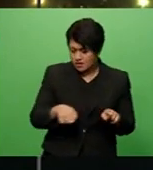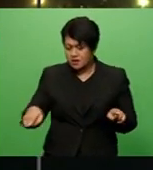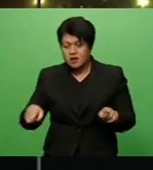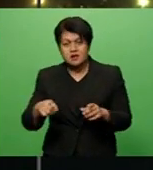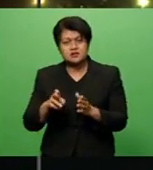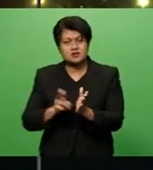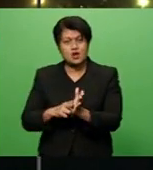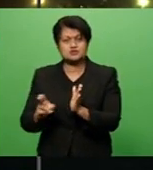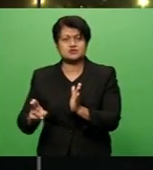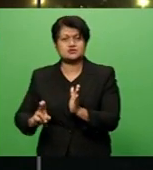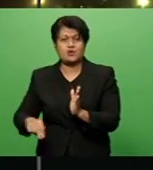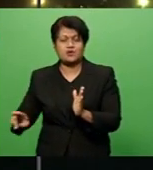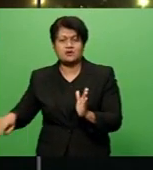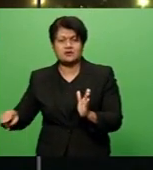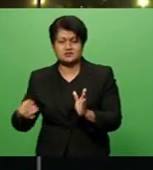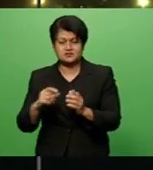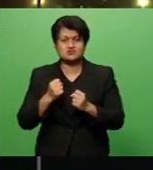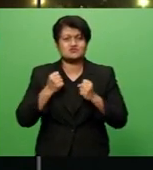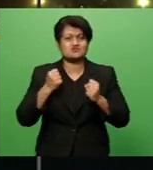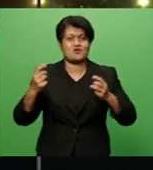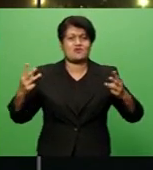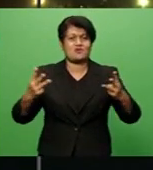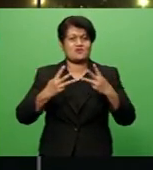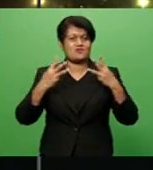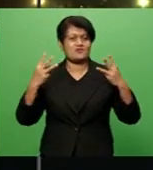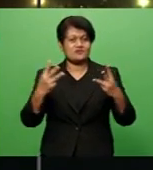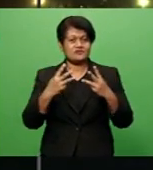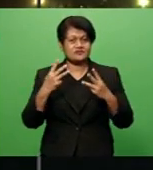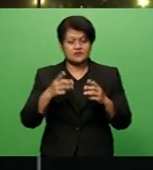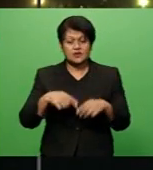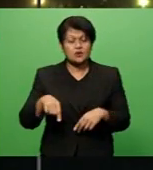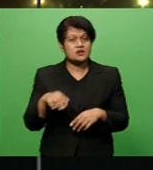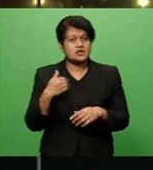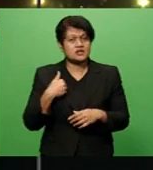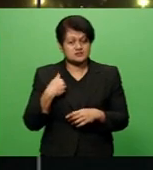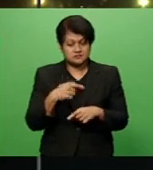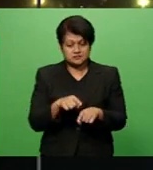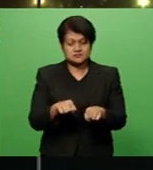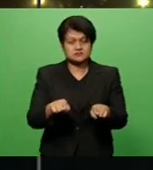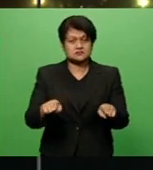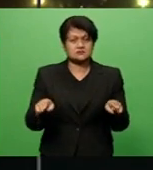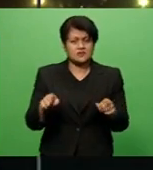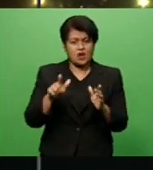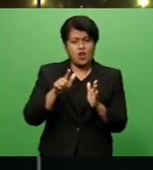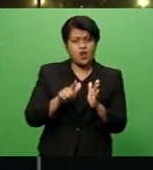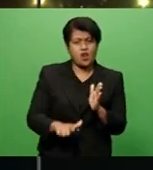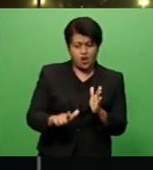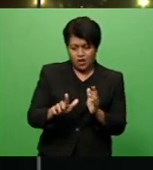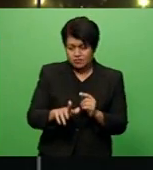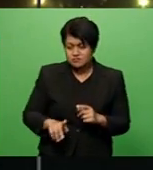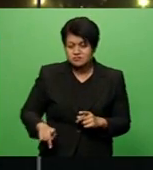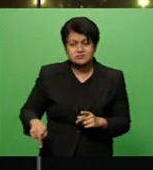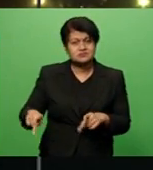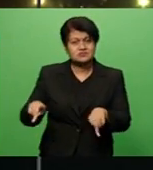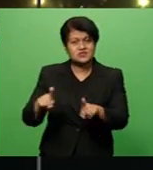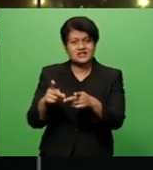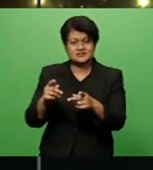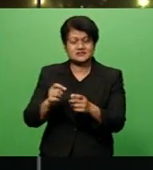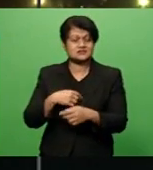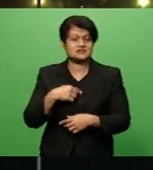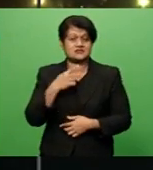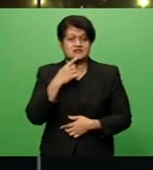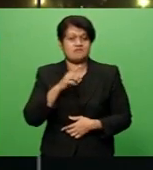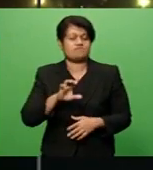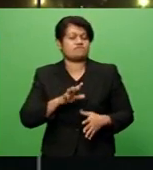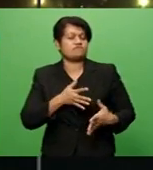winds associated with tropical cyclone Ana. Those living in informal settlements and low-lying areas say this was the most scariest experience